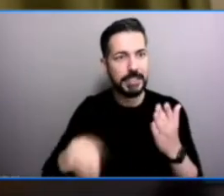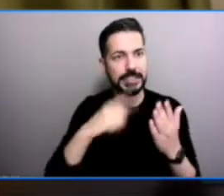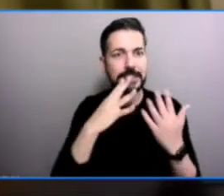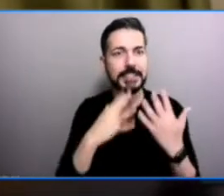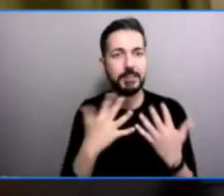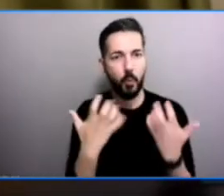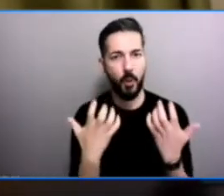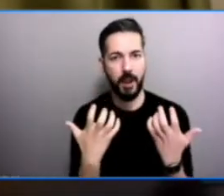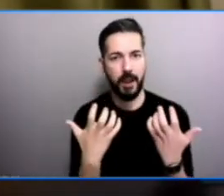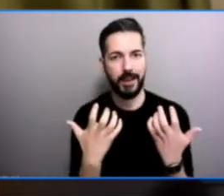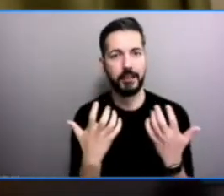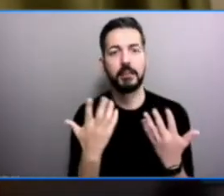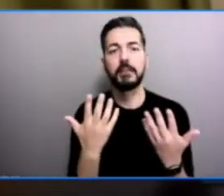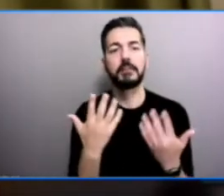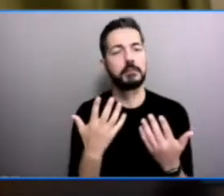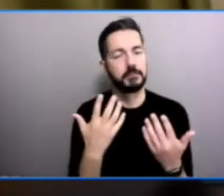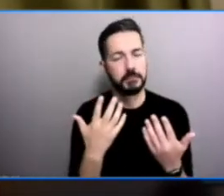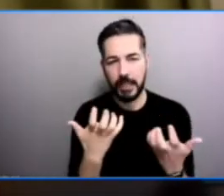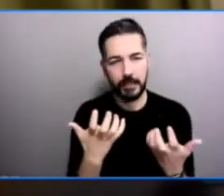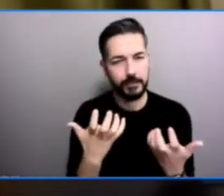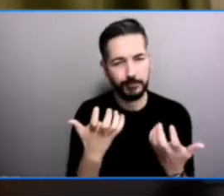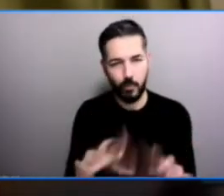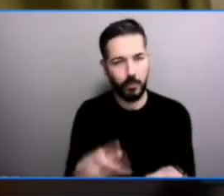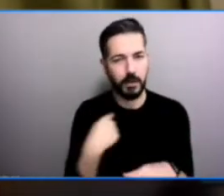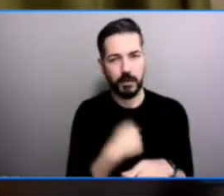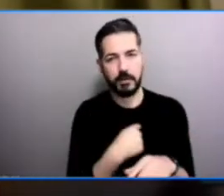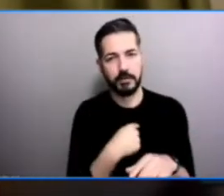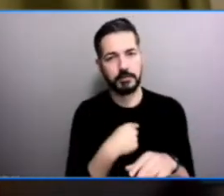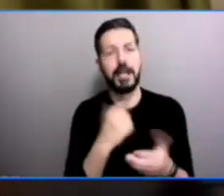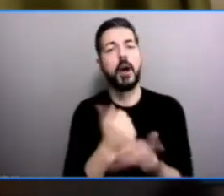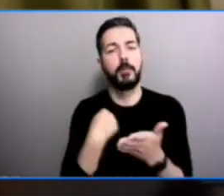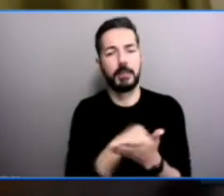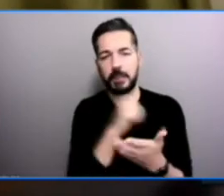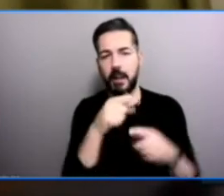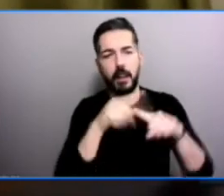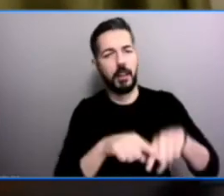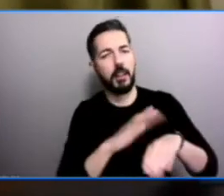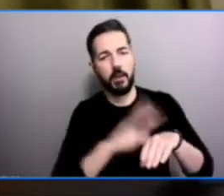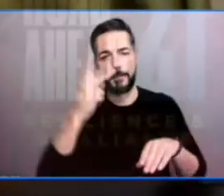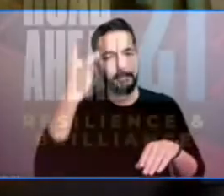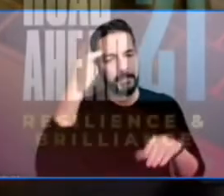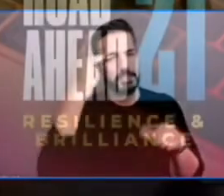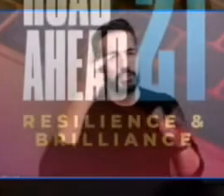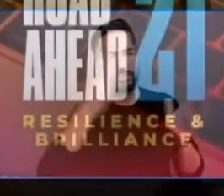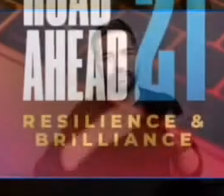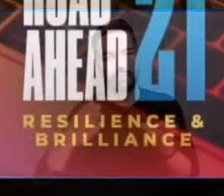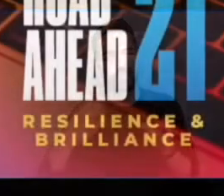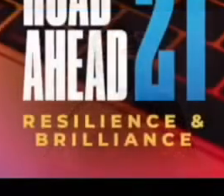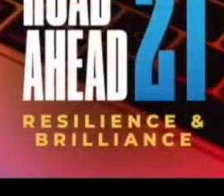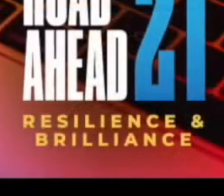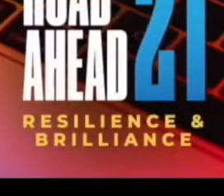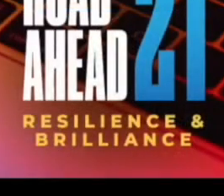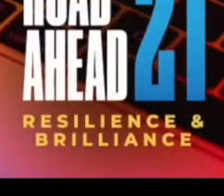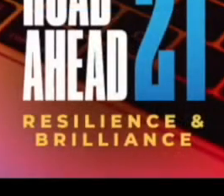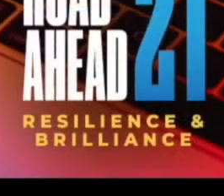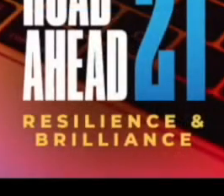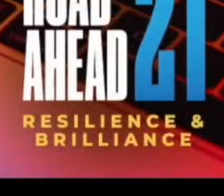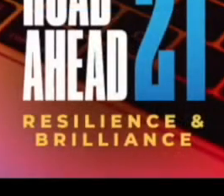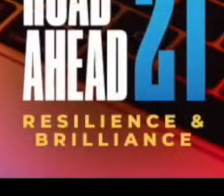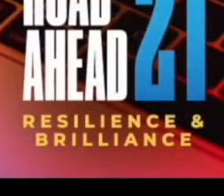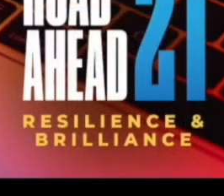and resilience of leaders on these ballot initiatives that make such a huge difference in people's